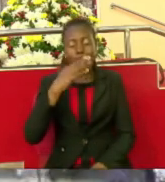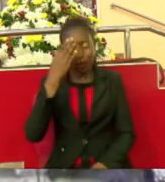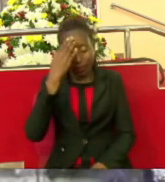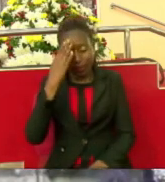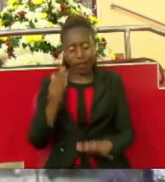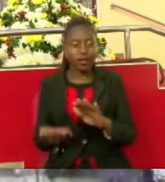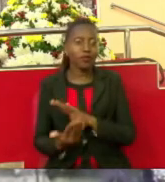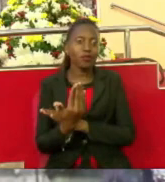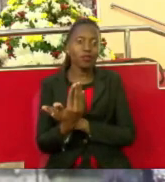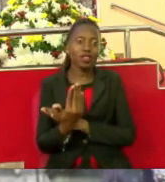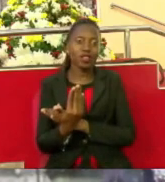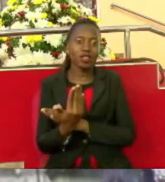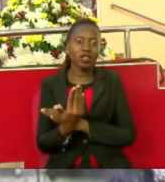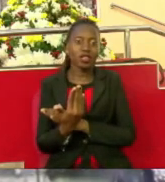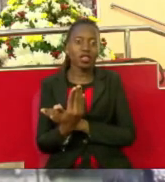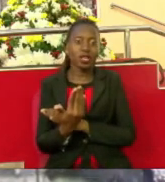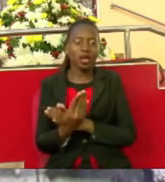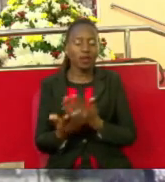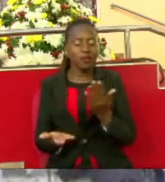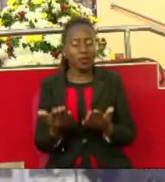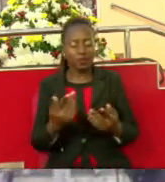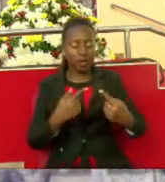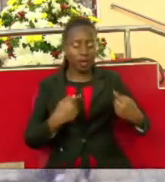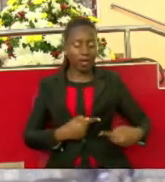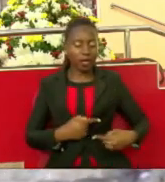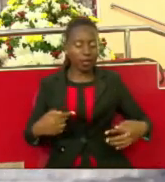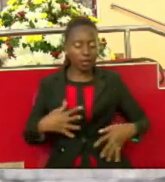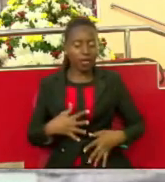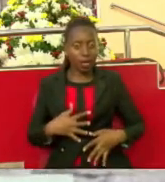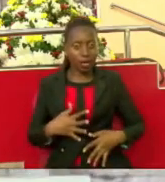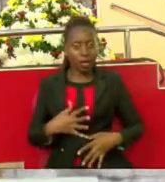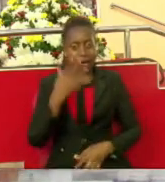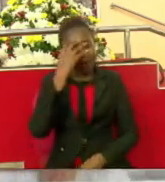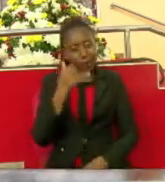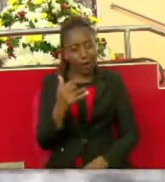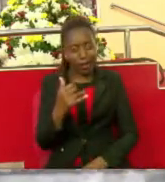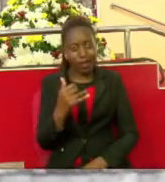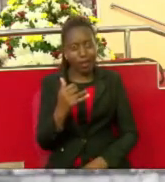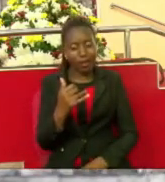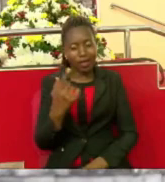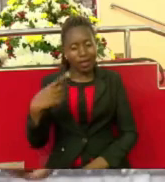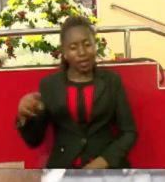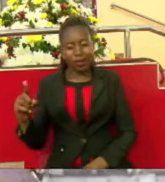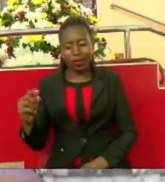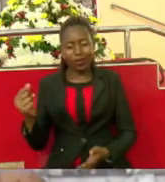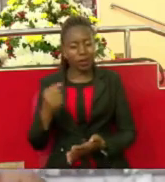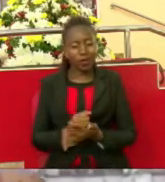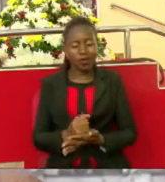Those who die of heart attack. And the reason is because they are going to an office they